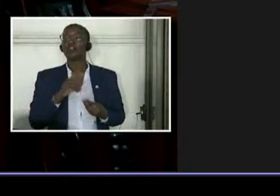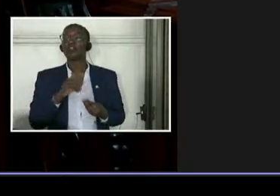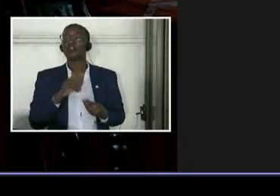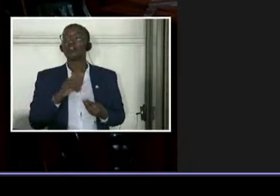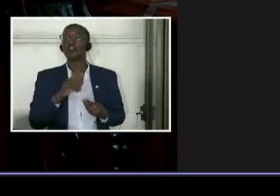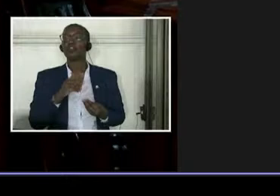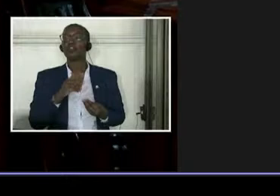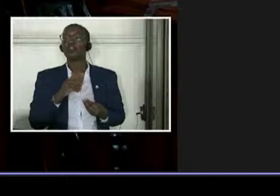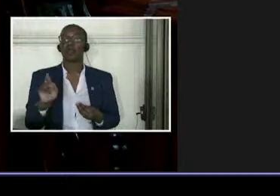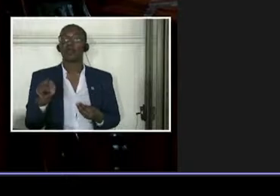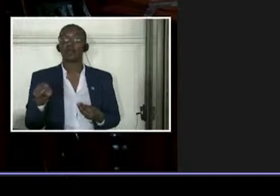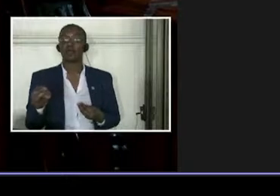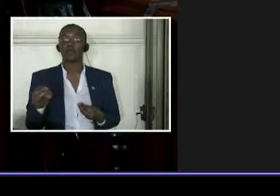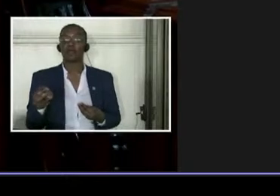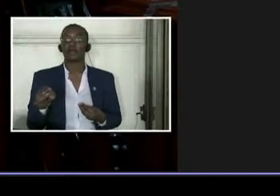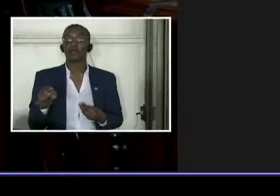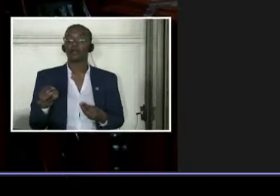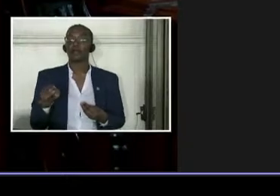424 million rands, 737. It's